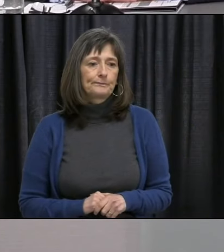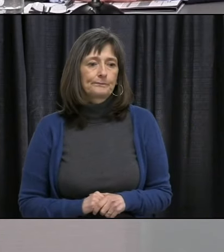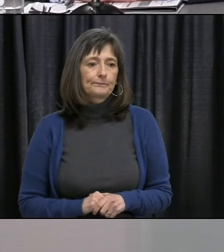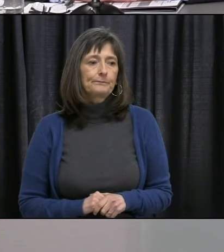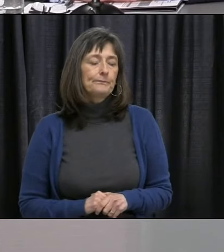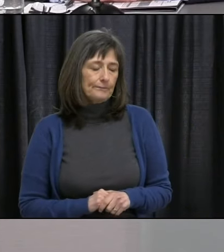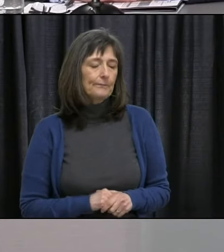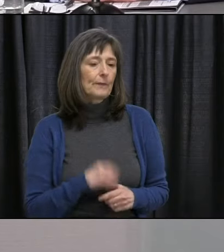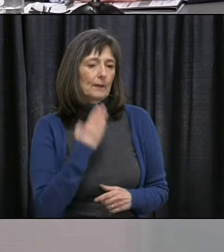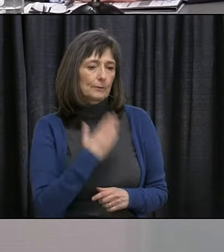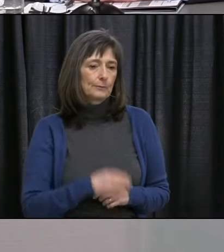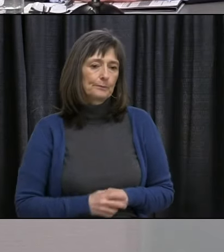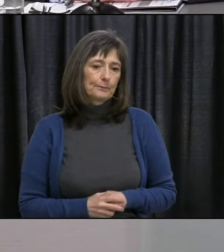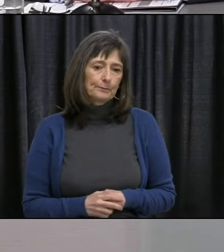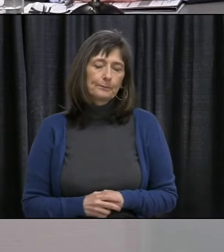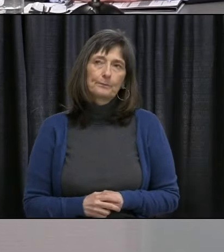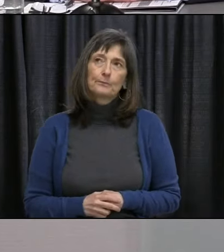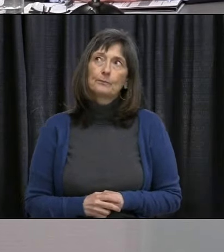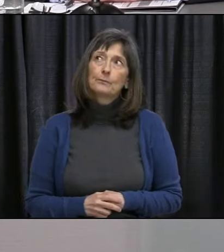Okay, thank you.